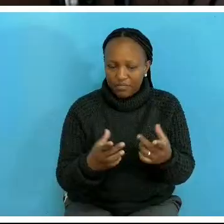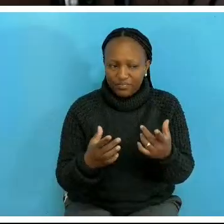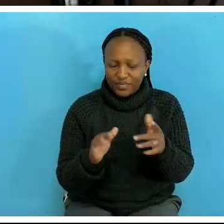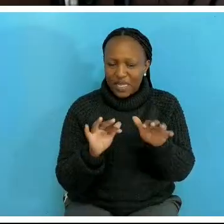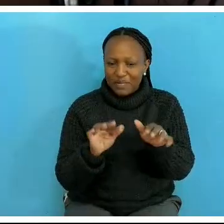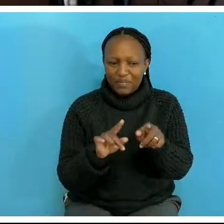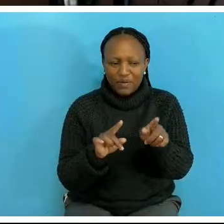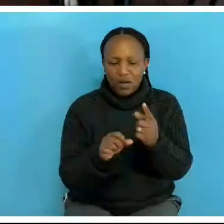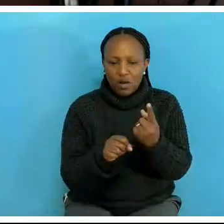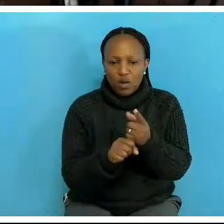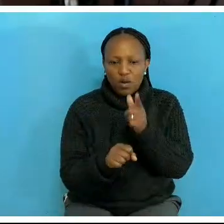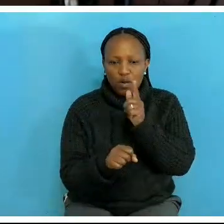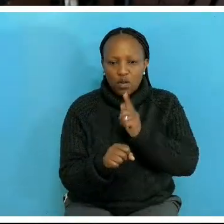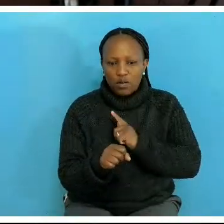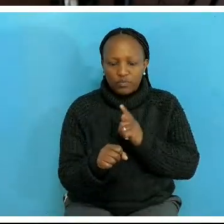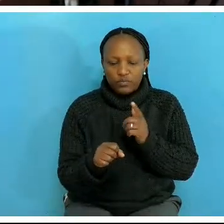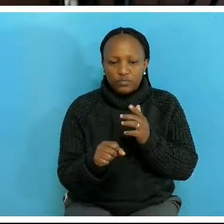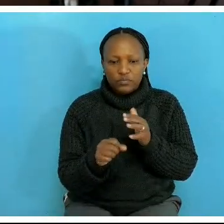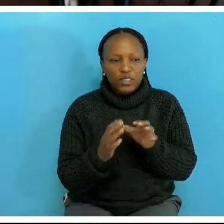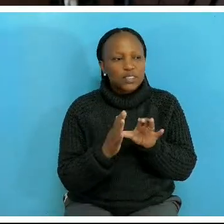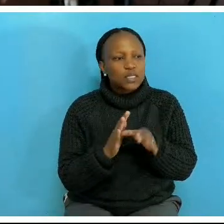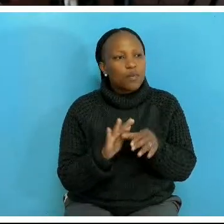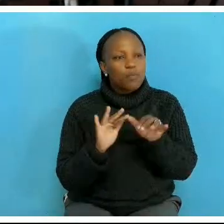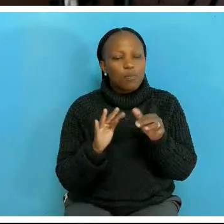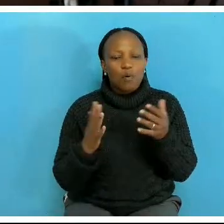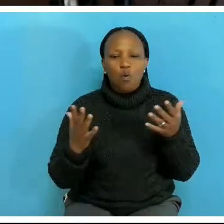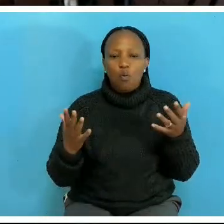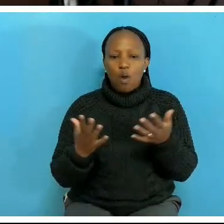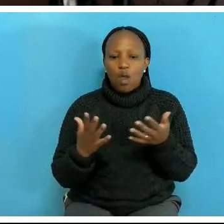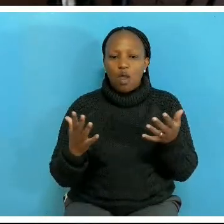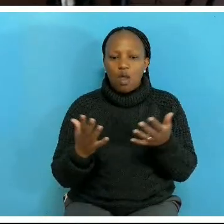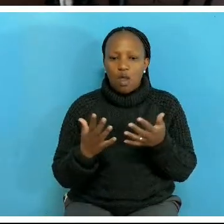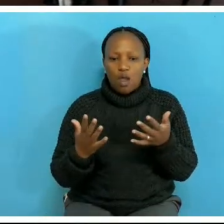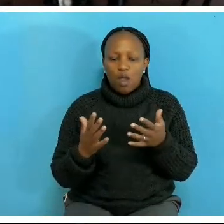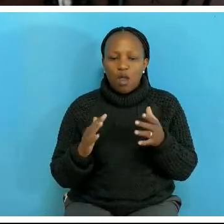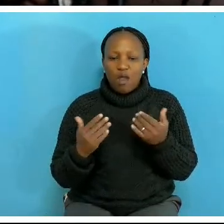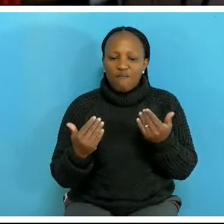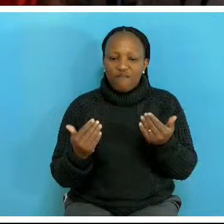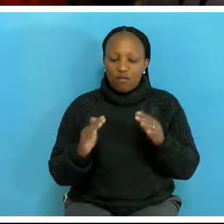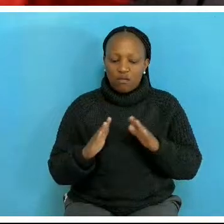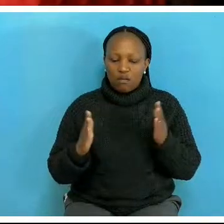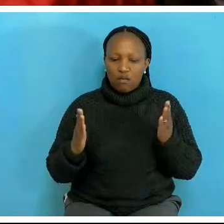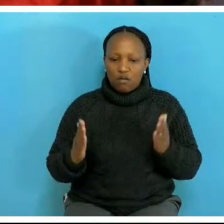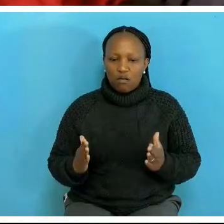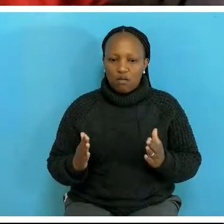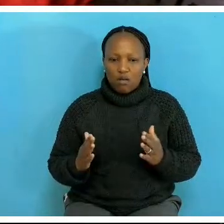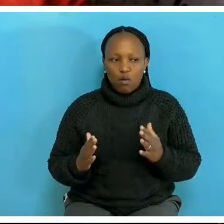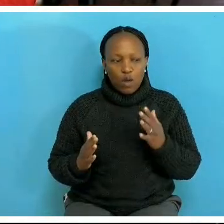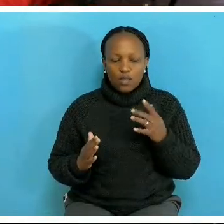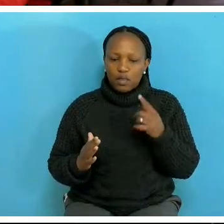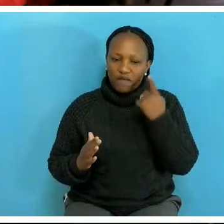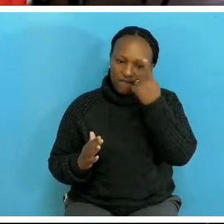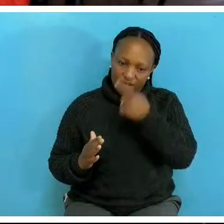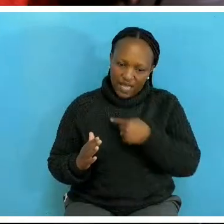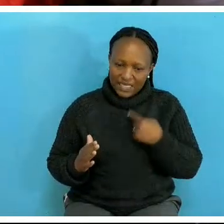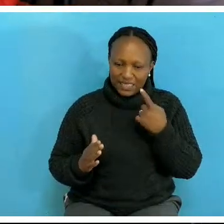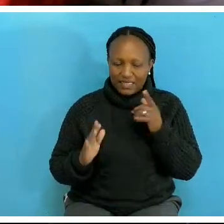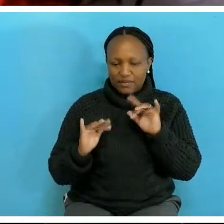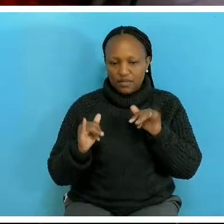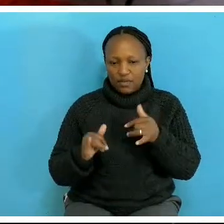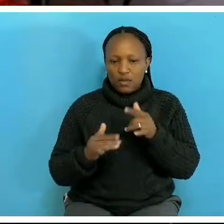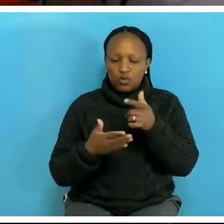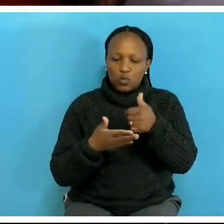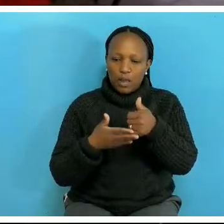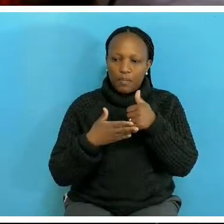be telling you, where are our fellow disabled people sitting in front desk, whereby now when we enter, they are the face of the companies to assist us as well,